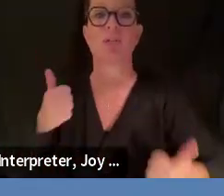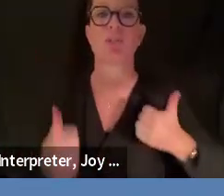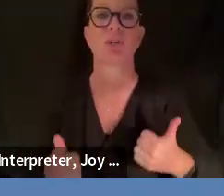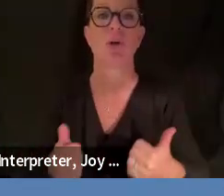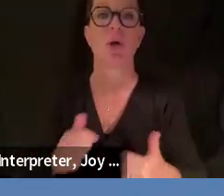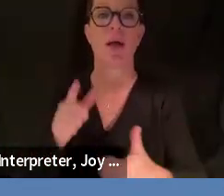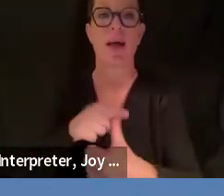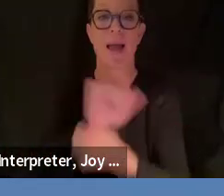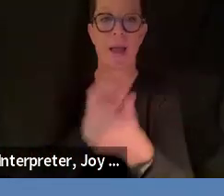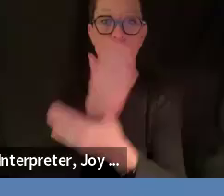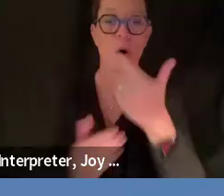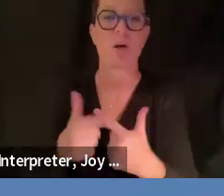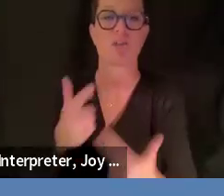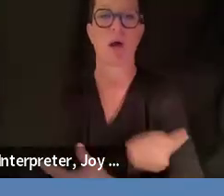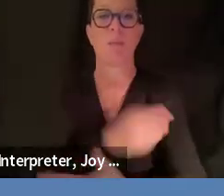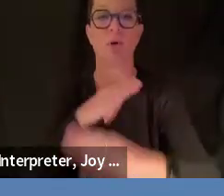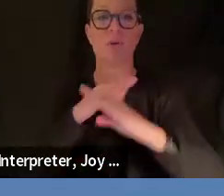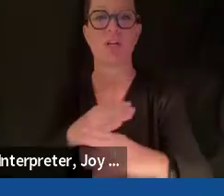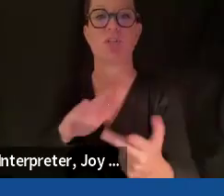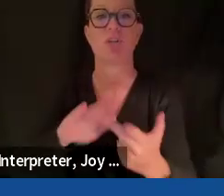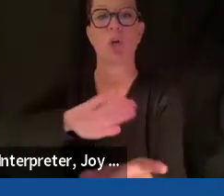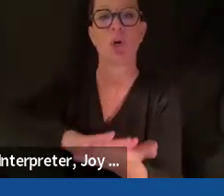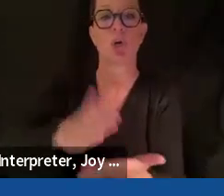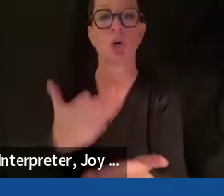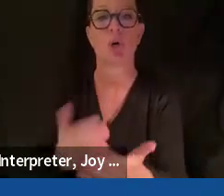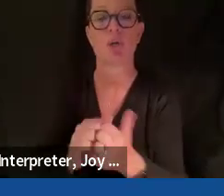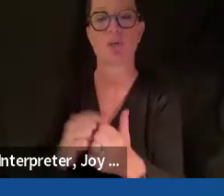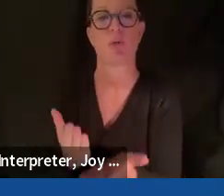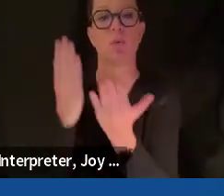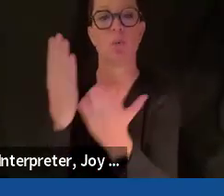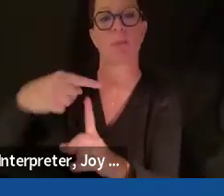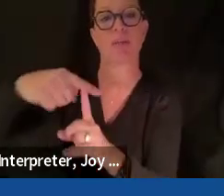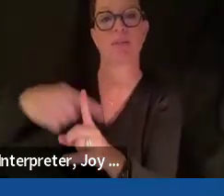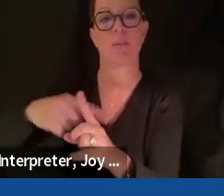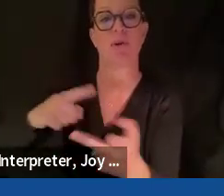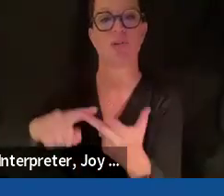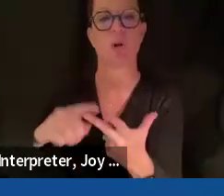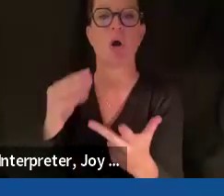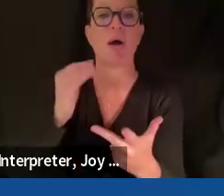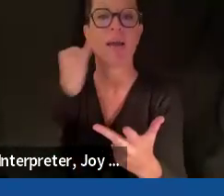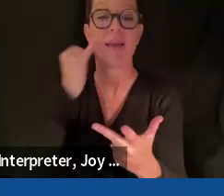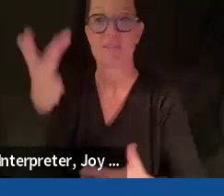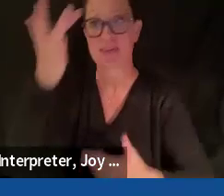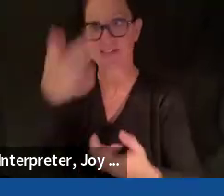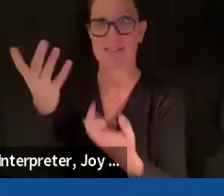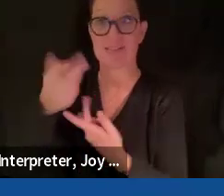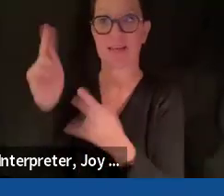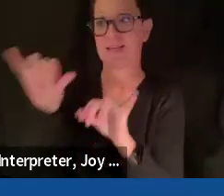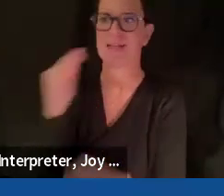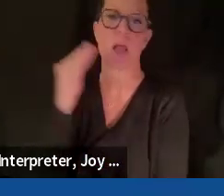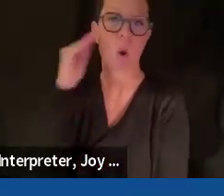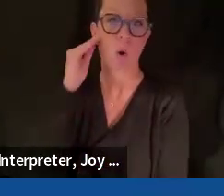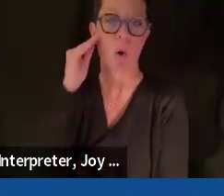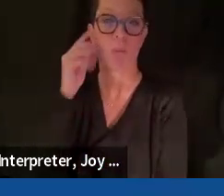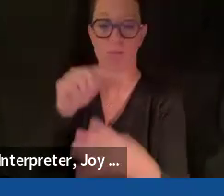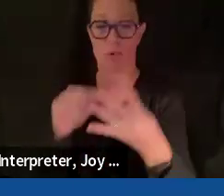options are hand washing, immunizations, cooking food to the recommended temperature, and staying home if you are sick.